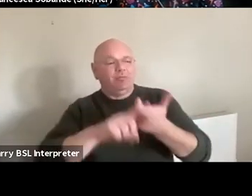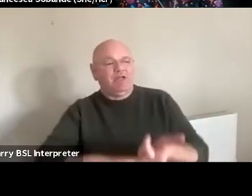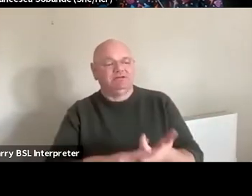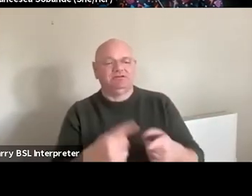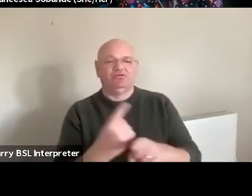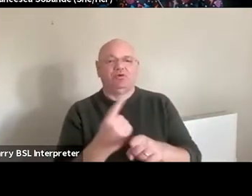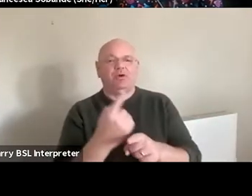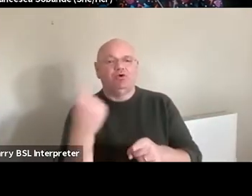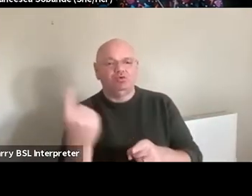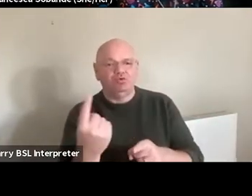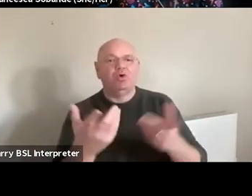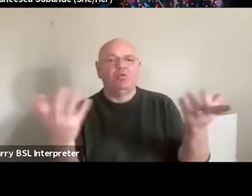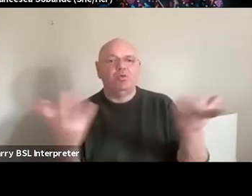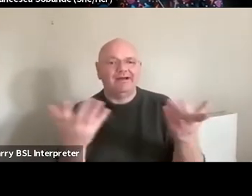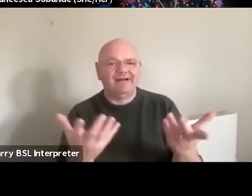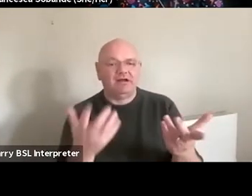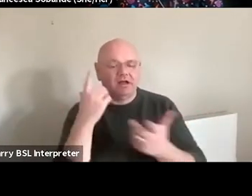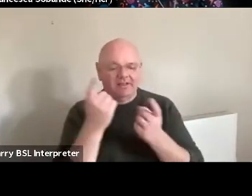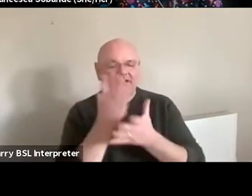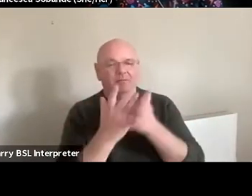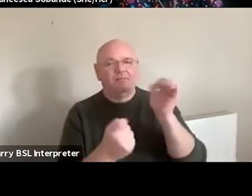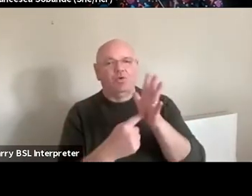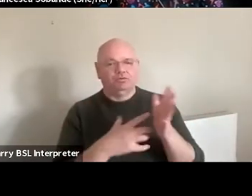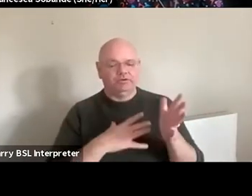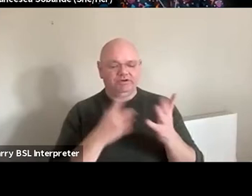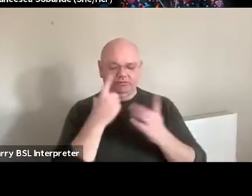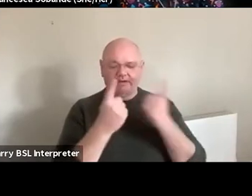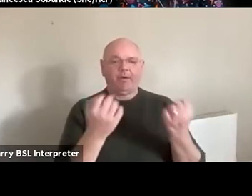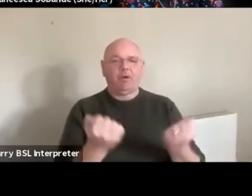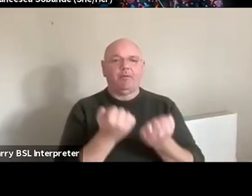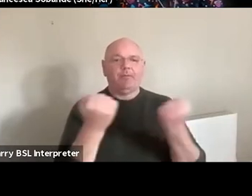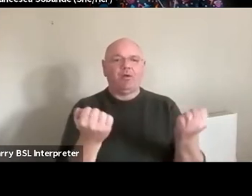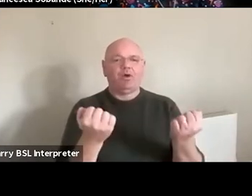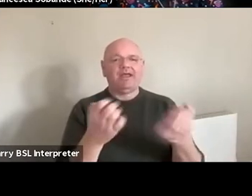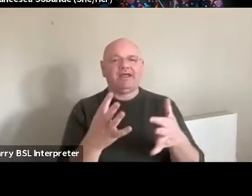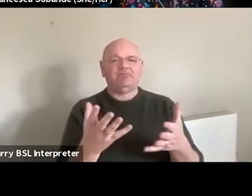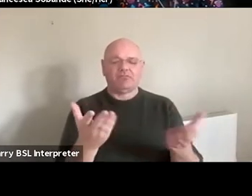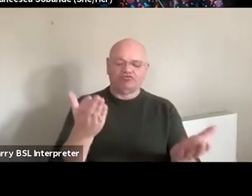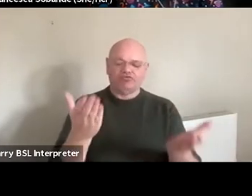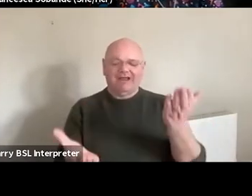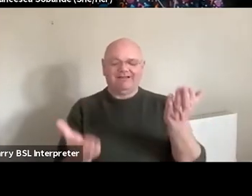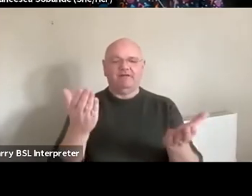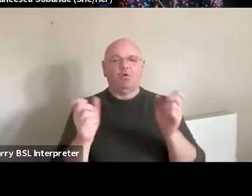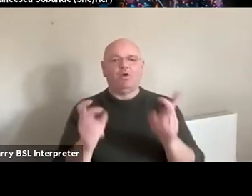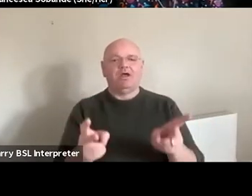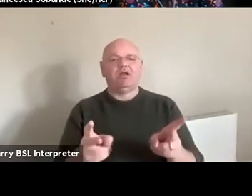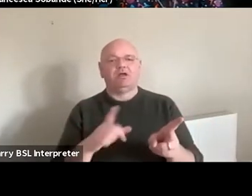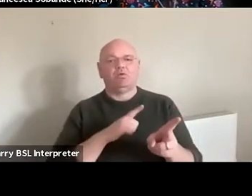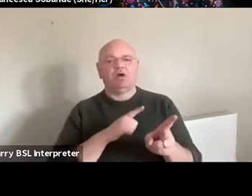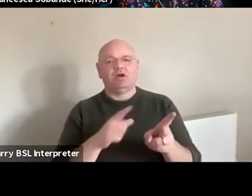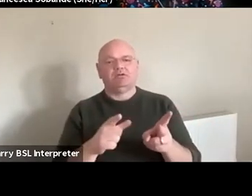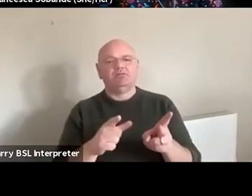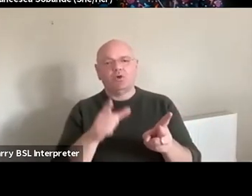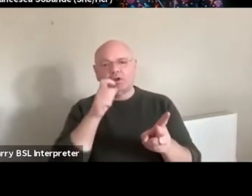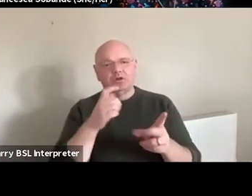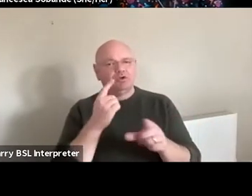those important things we need to always do, is to think about powers in that relative way. We often talk about a structure analysis, a